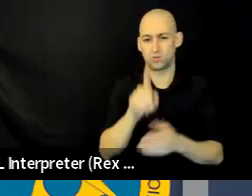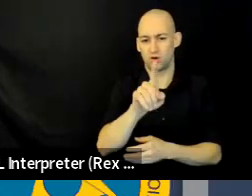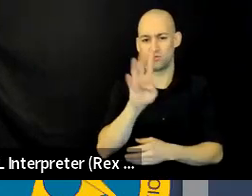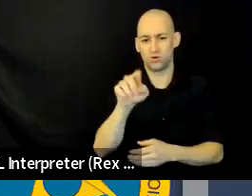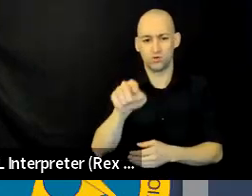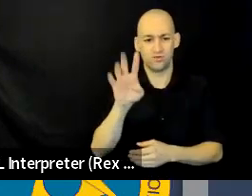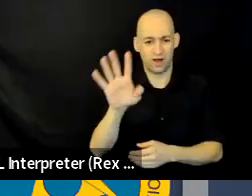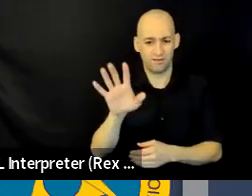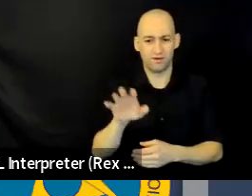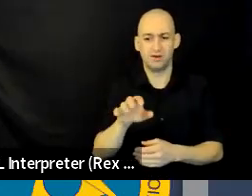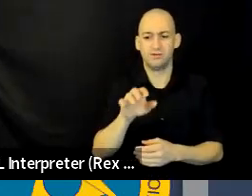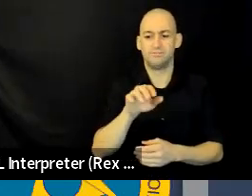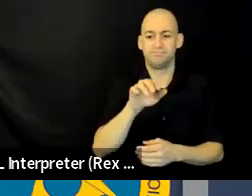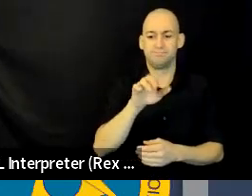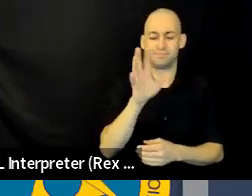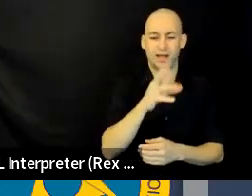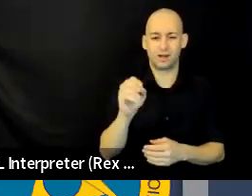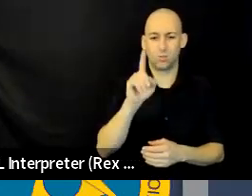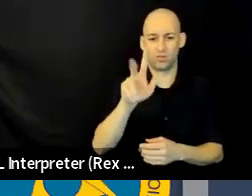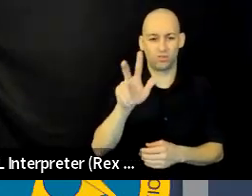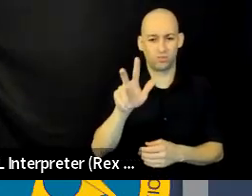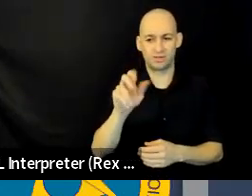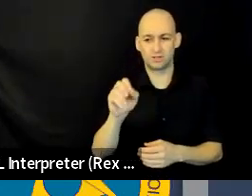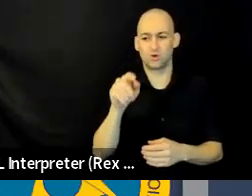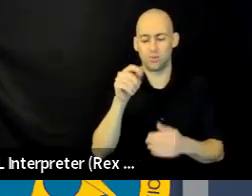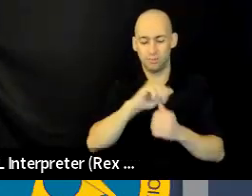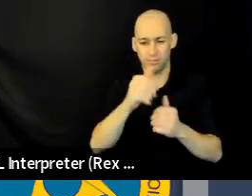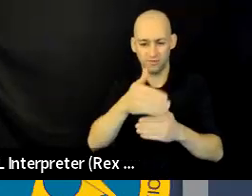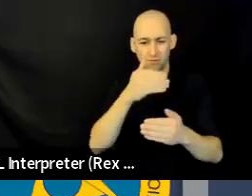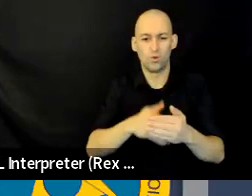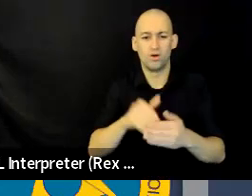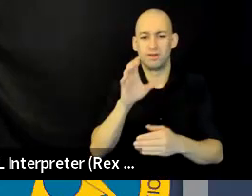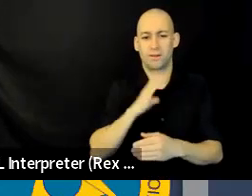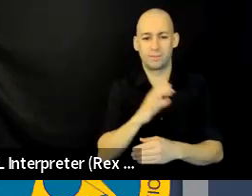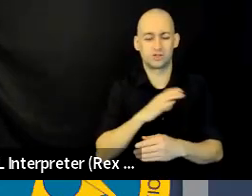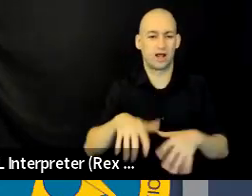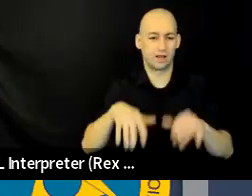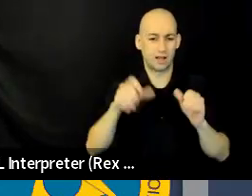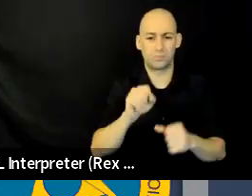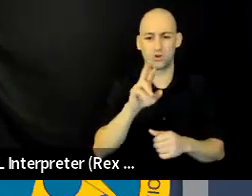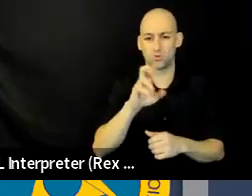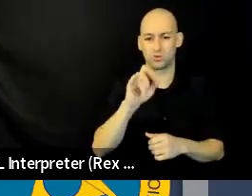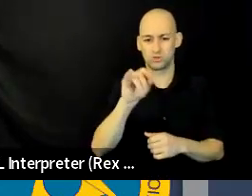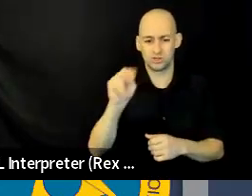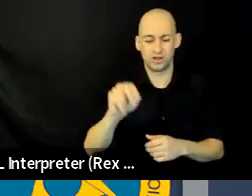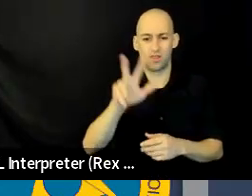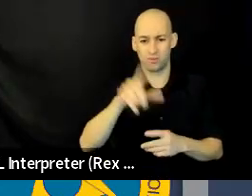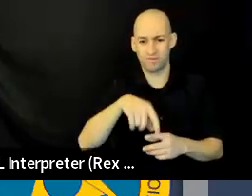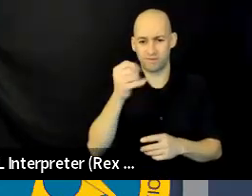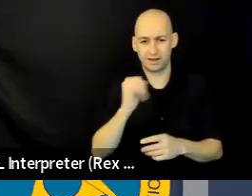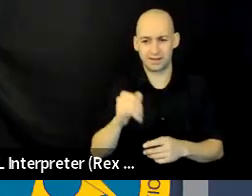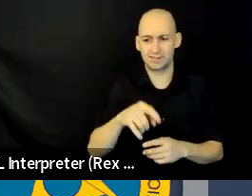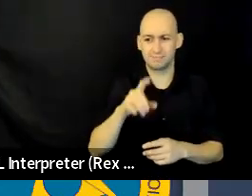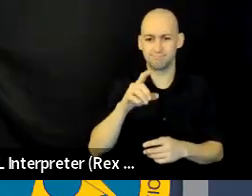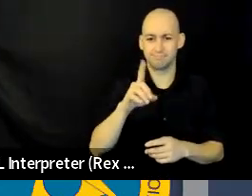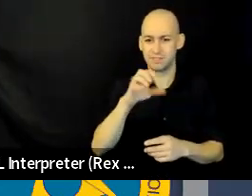1245.230 of the Code of Civil Procedure prior to the commission adopting a resolution. The 3 findings are: does the project interest